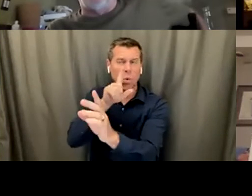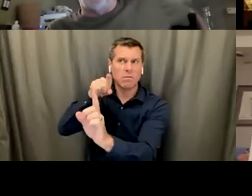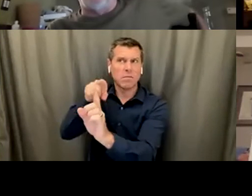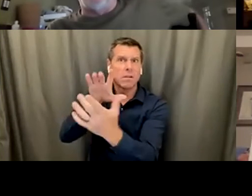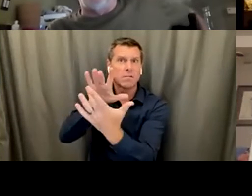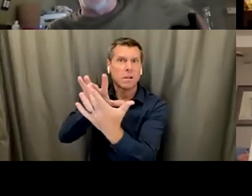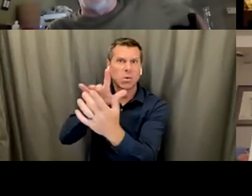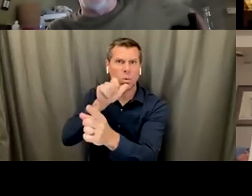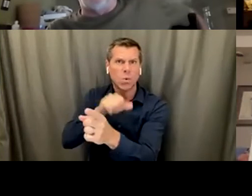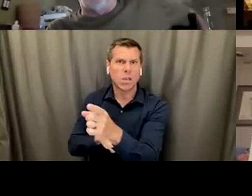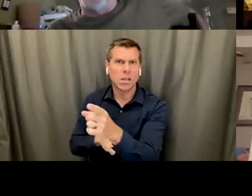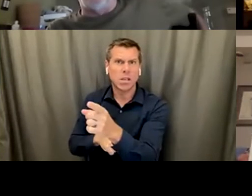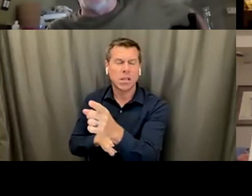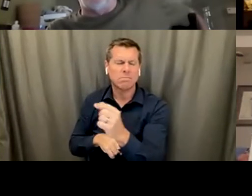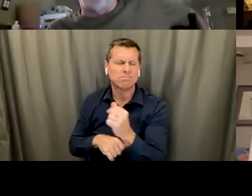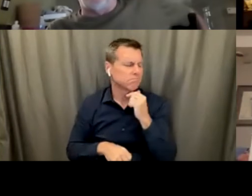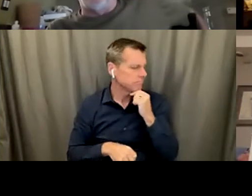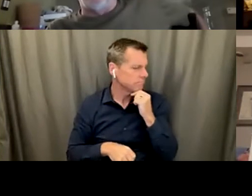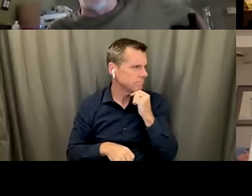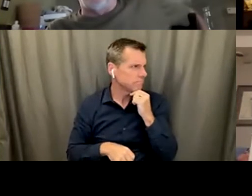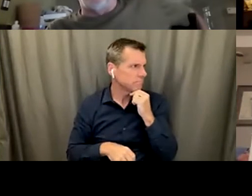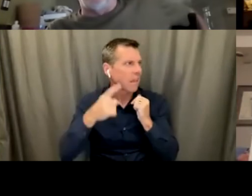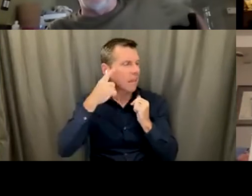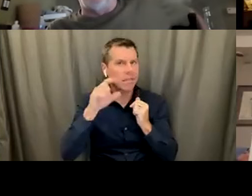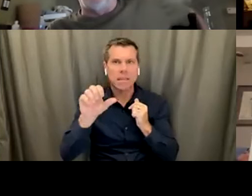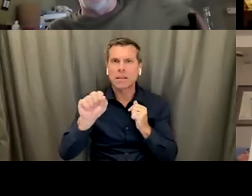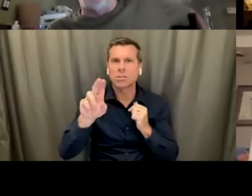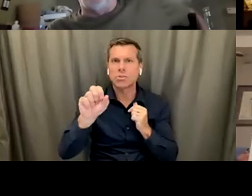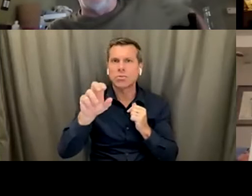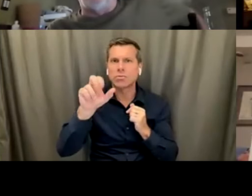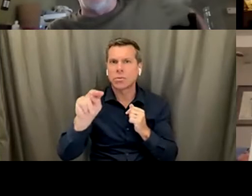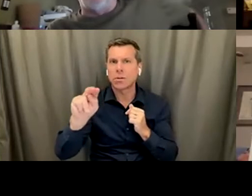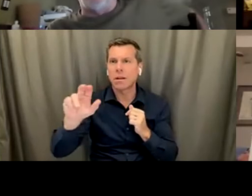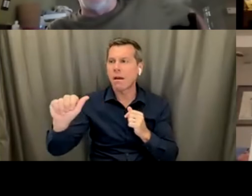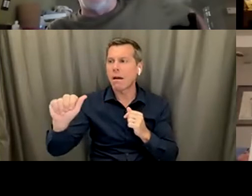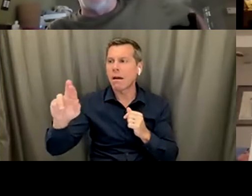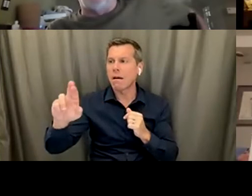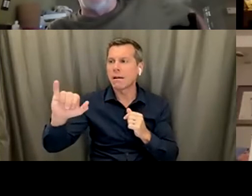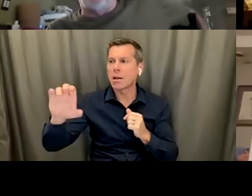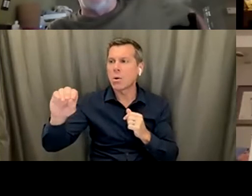Be the director. Probably Susan. Yeah. Yeah, you want Susan Ariola.